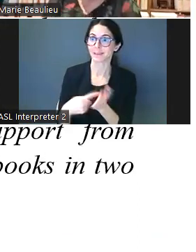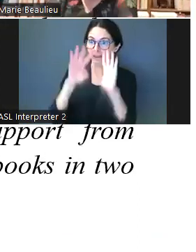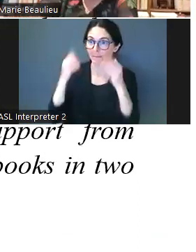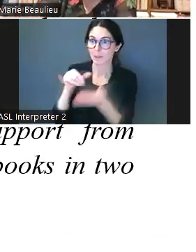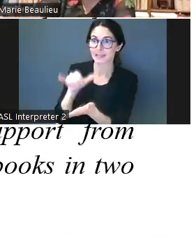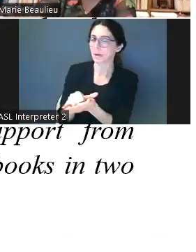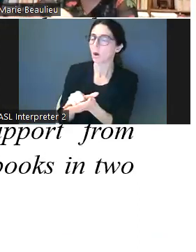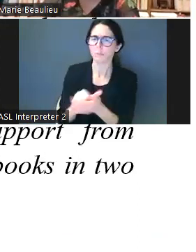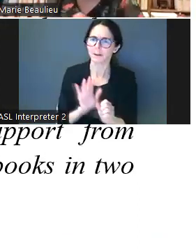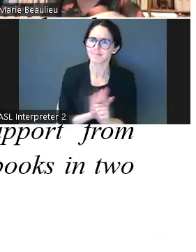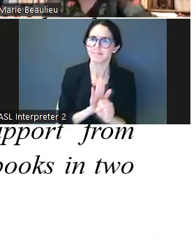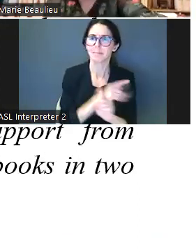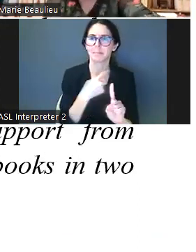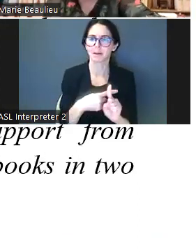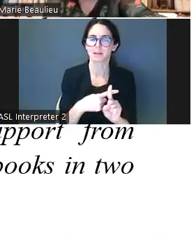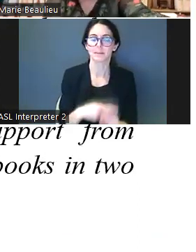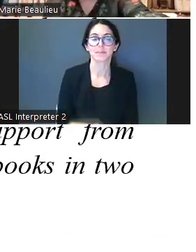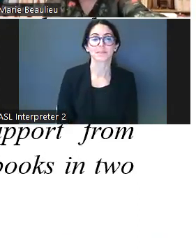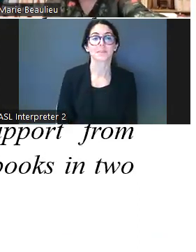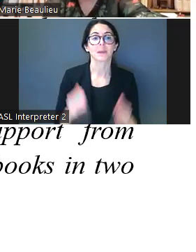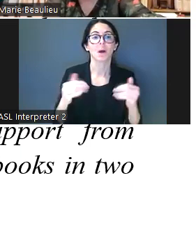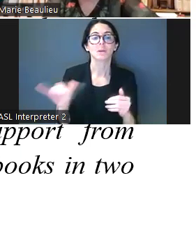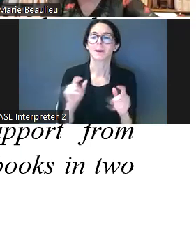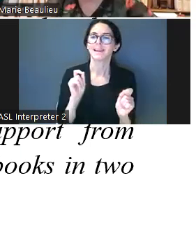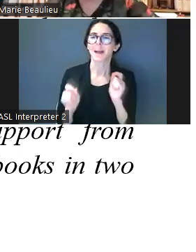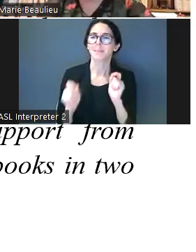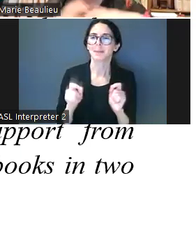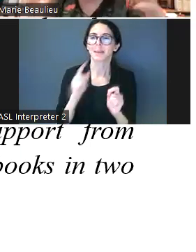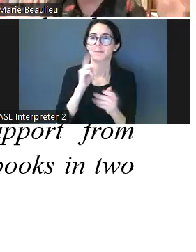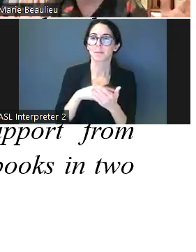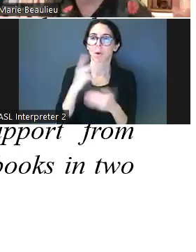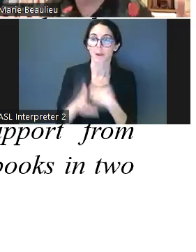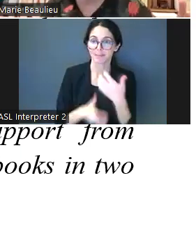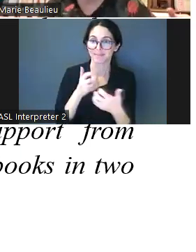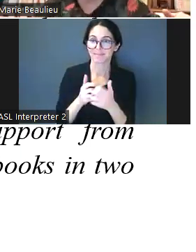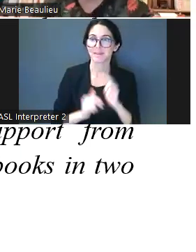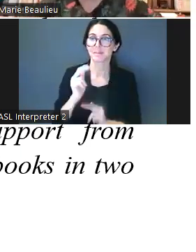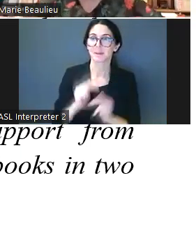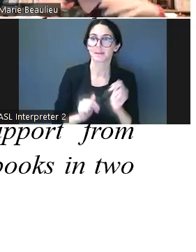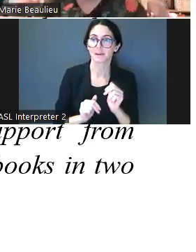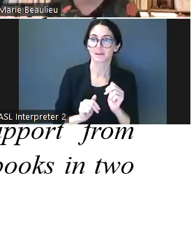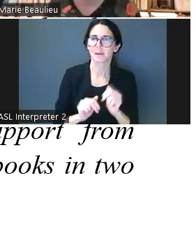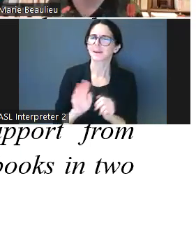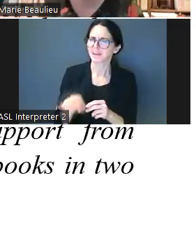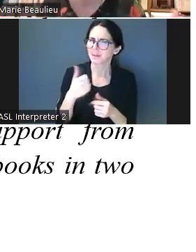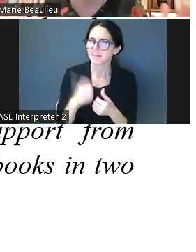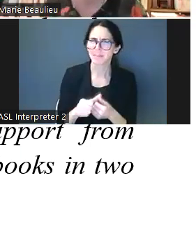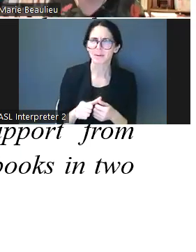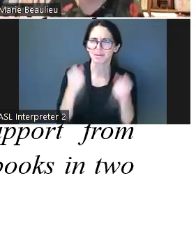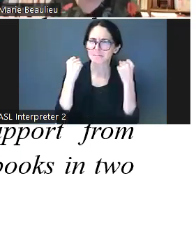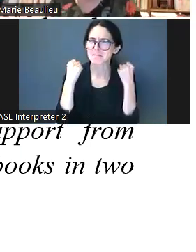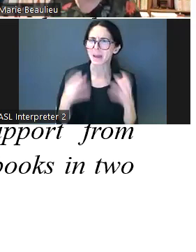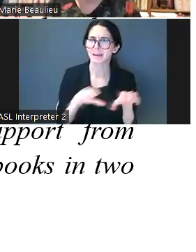is also the adaptability of the program in the resident context, because as Roxanne said, there is a plethora